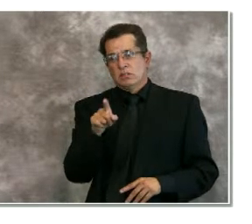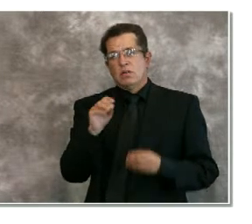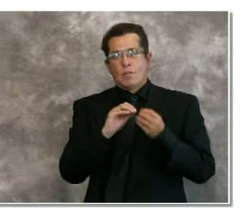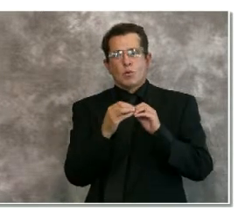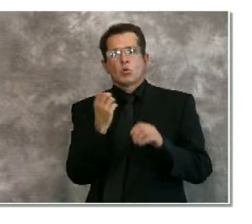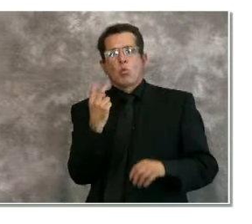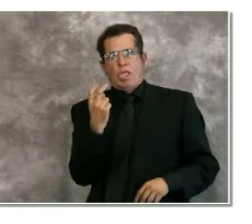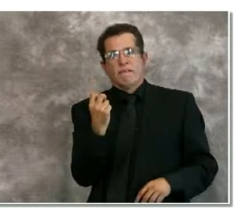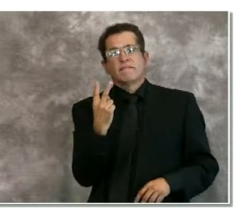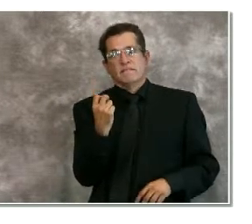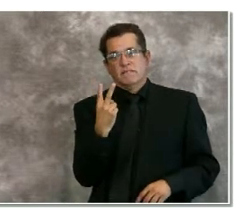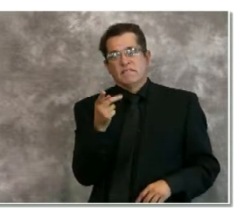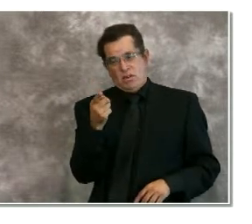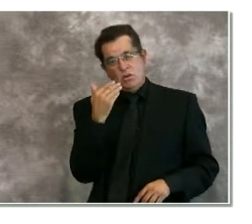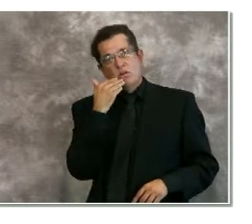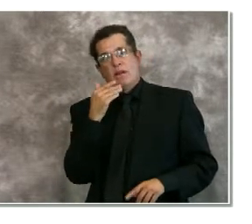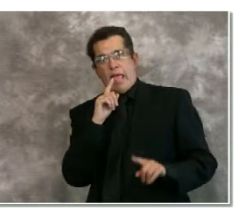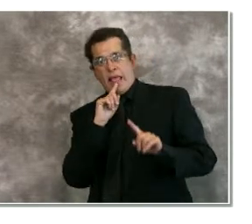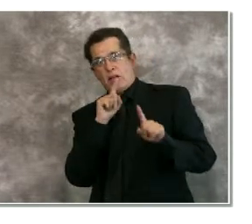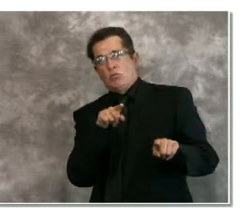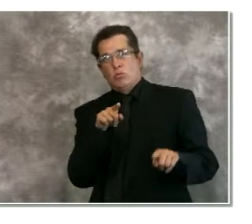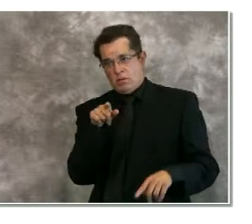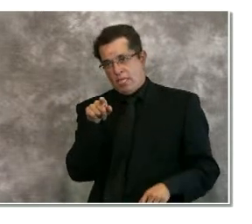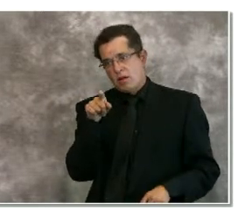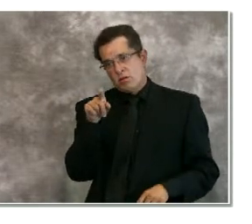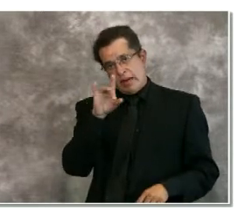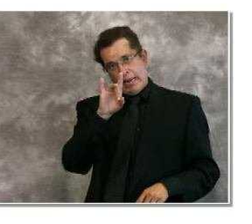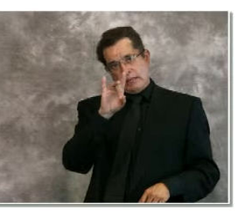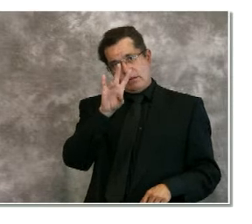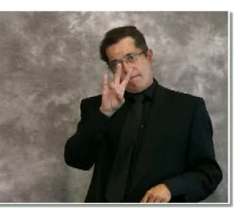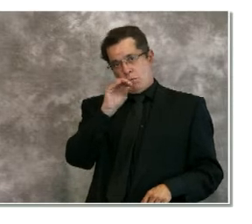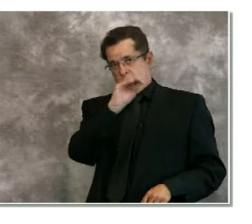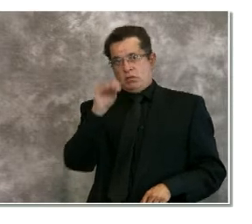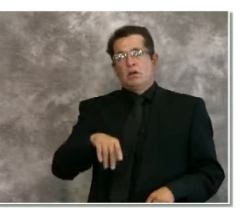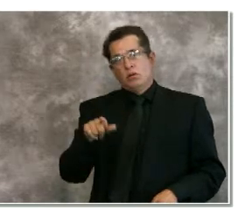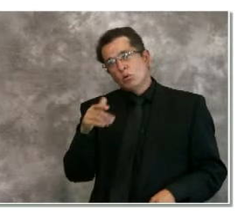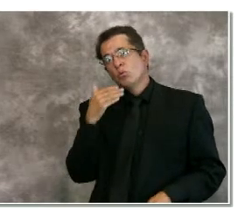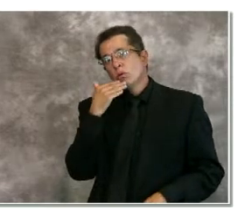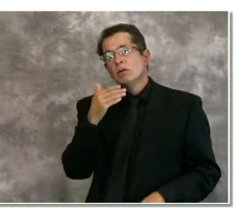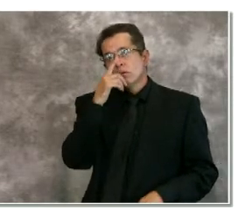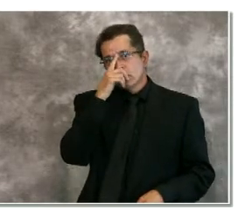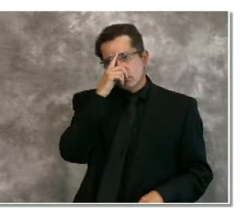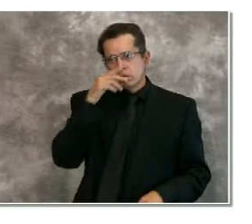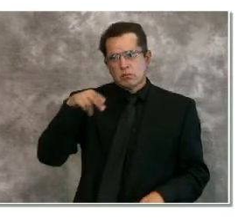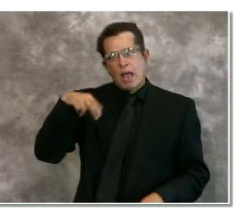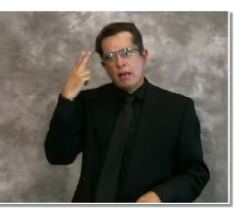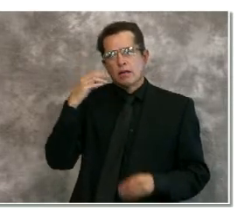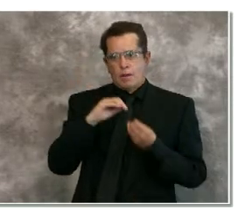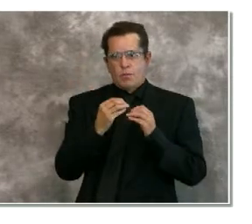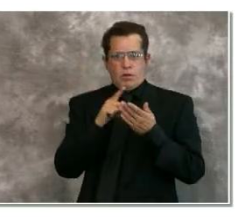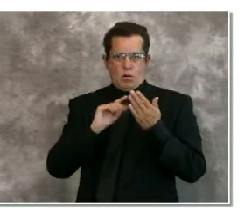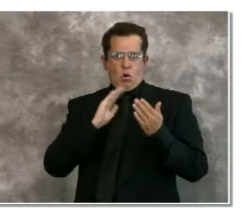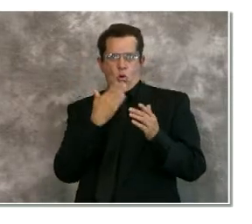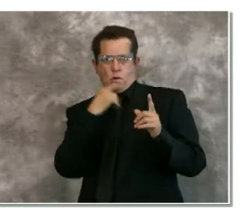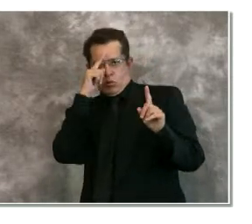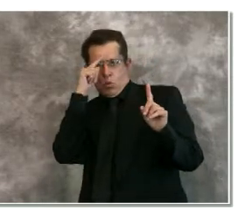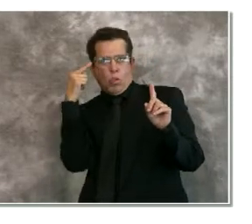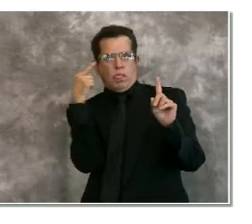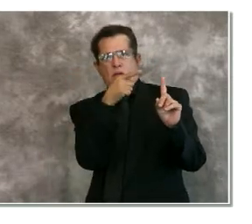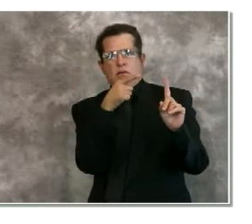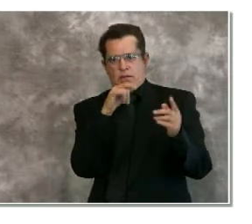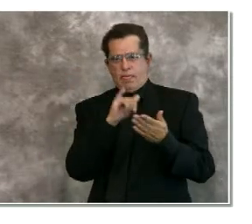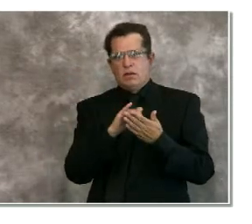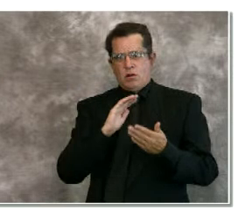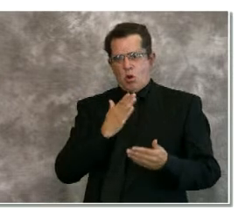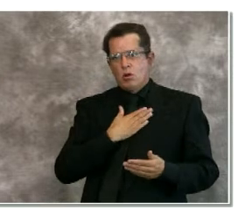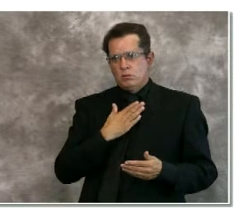good indicator, I think, of where we are. That's certainly above what we set as our own threshold, and that was actually based